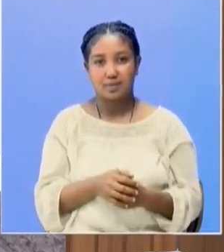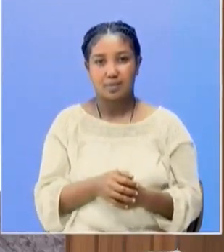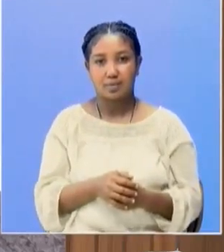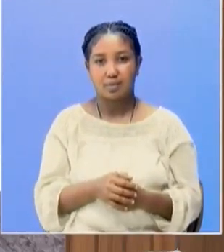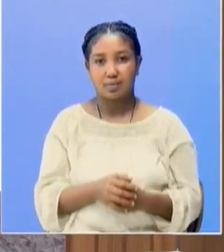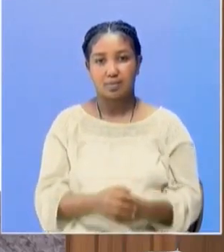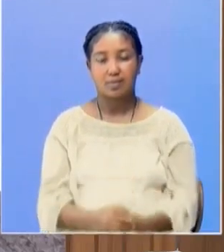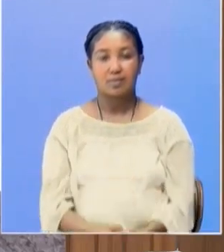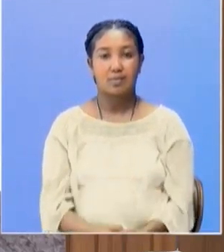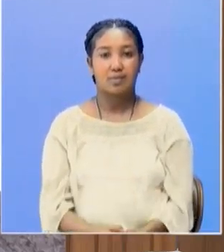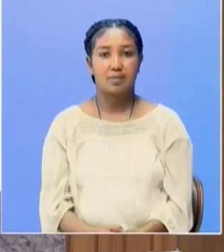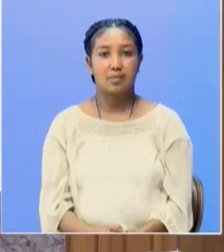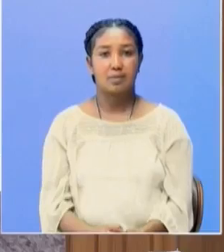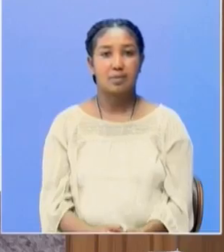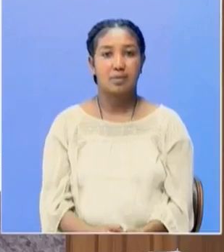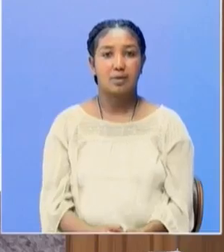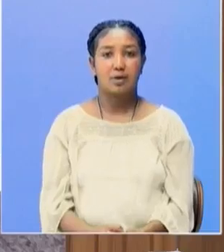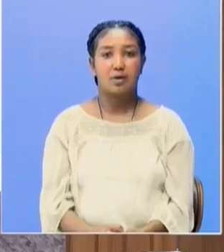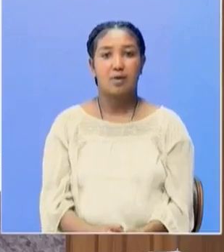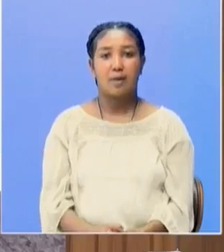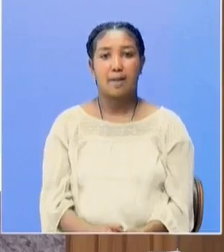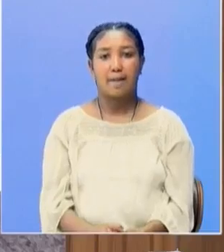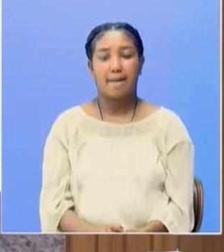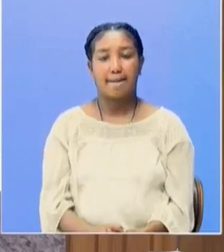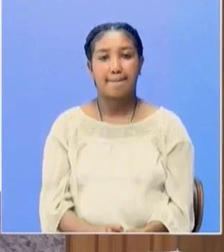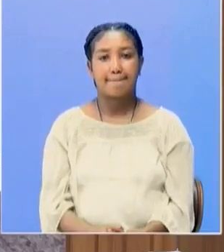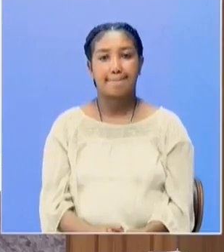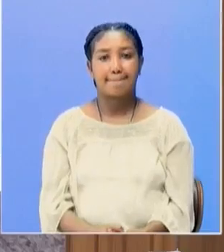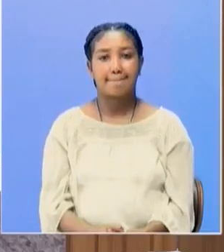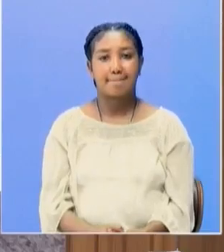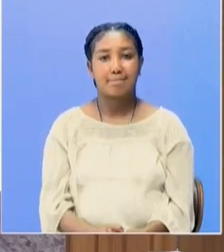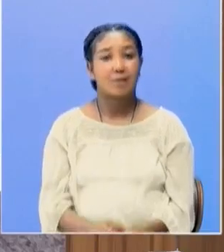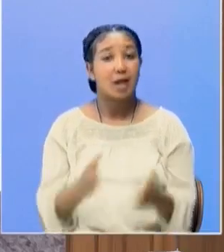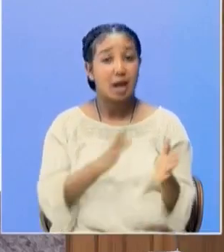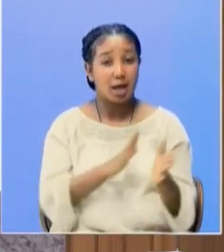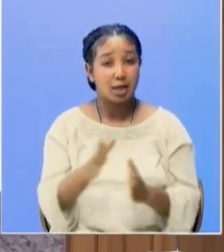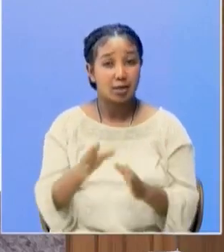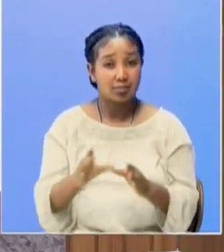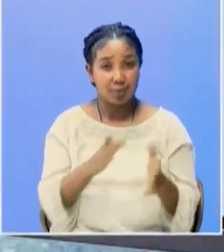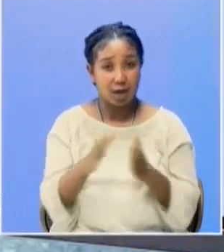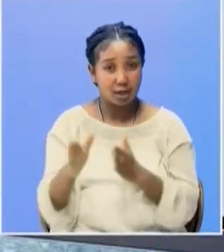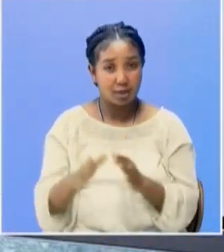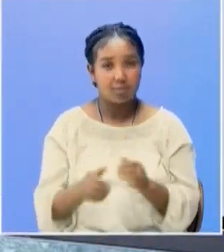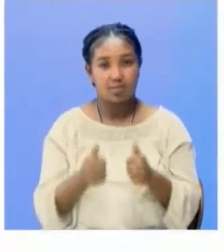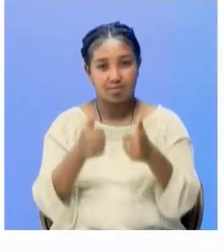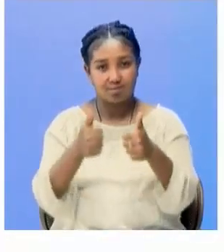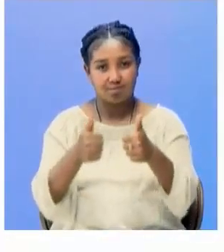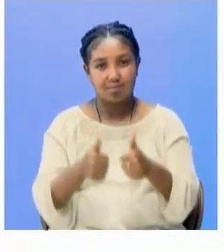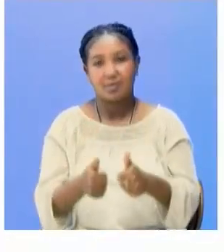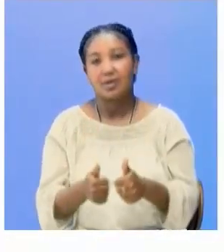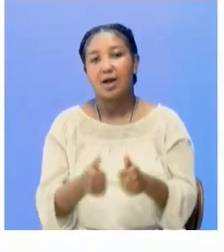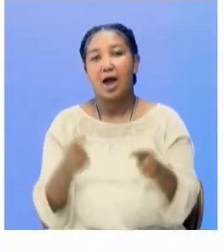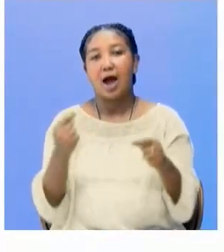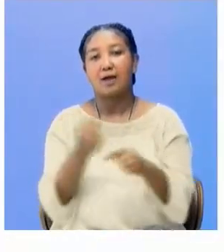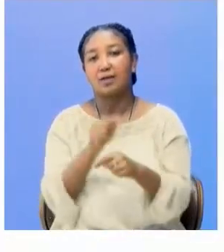Sure, you are ready, yeah? Are you ready? Good. Activity